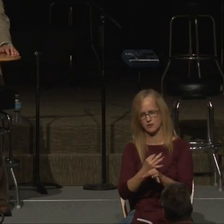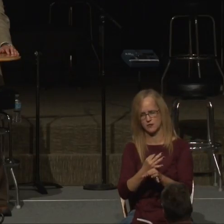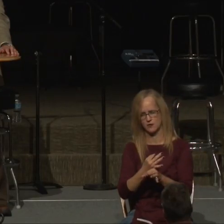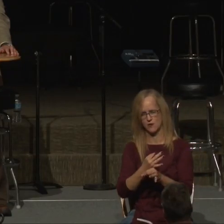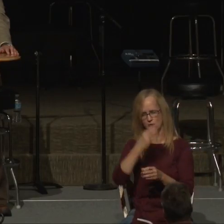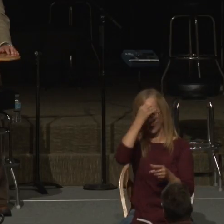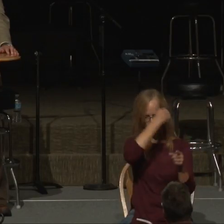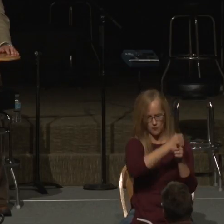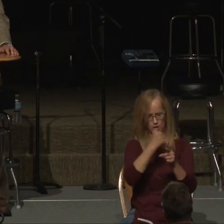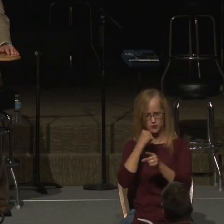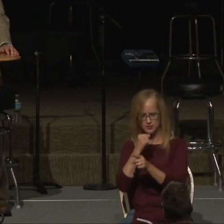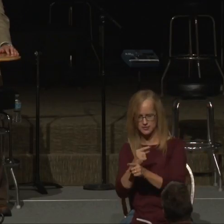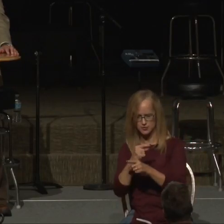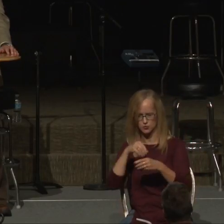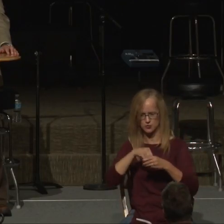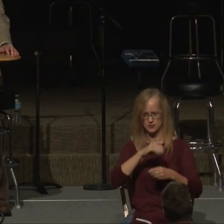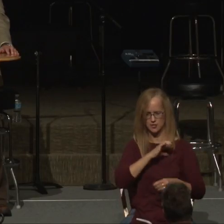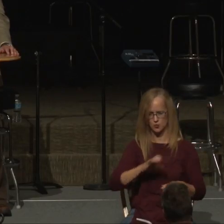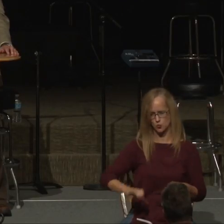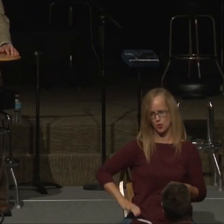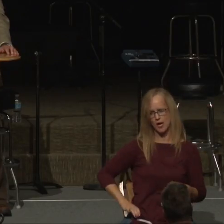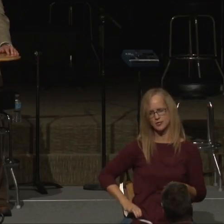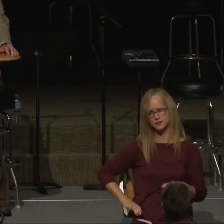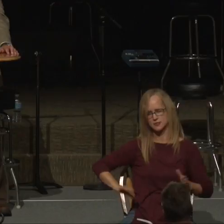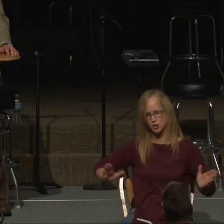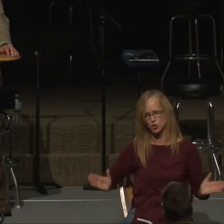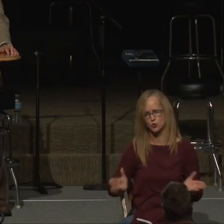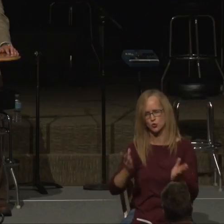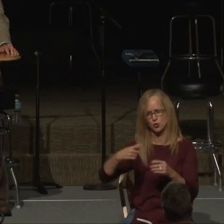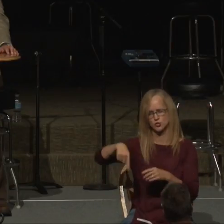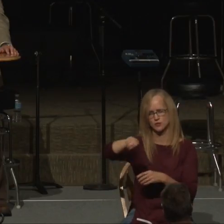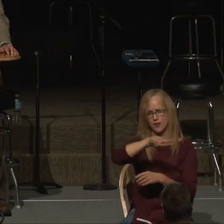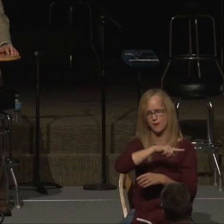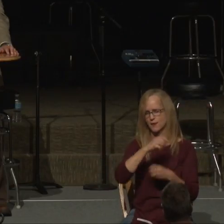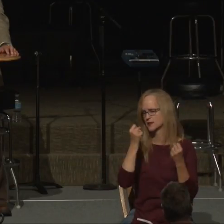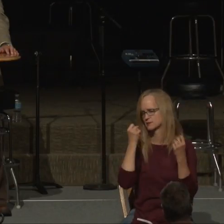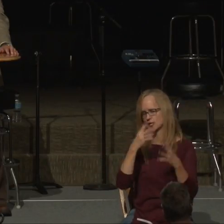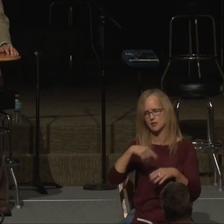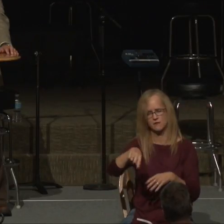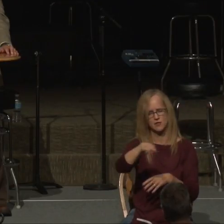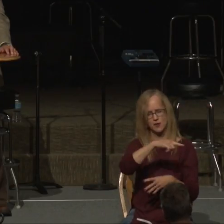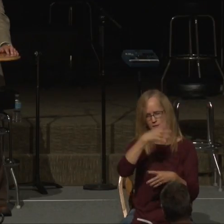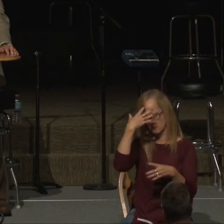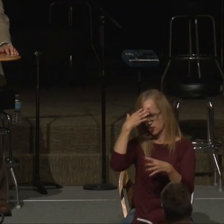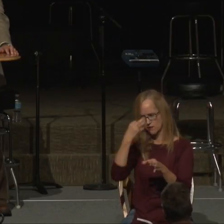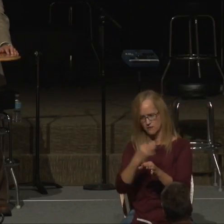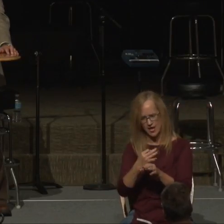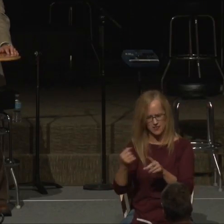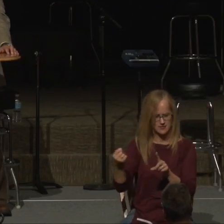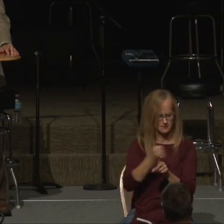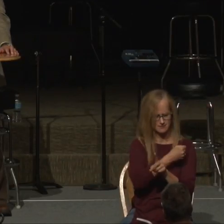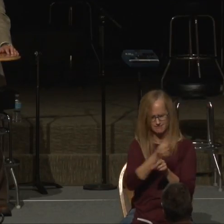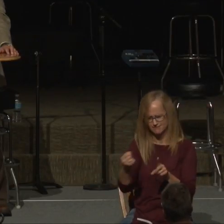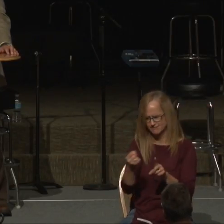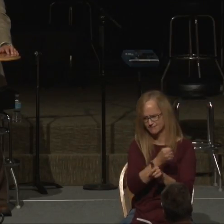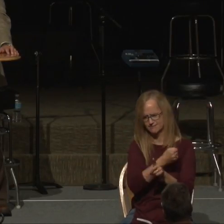For my brothers and sisters in Christ, encourage them, as many of them, their faith is taking a beating.